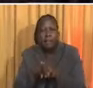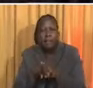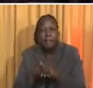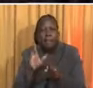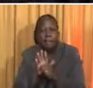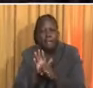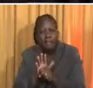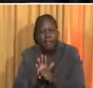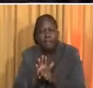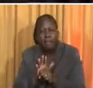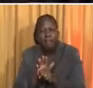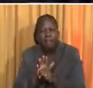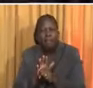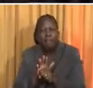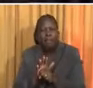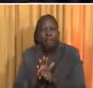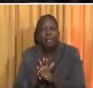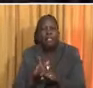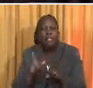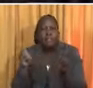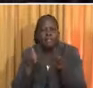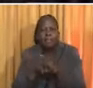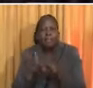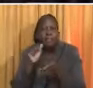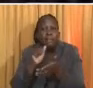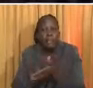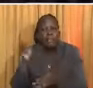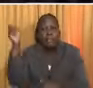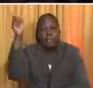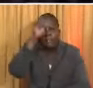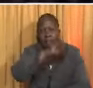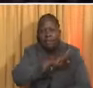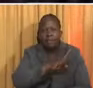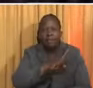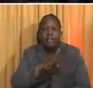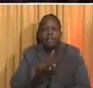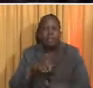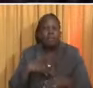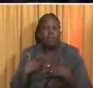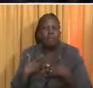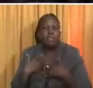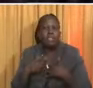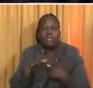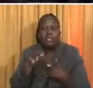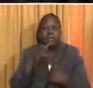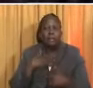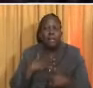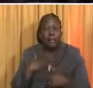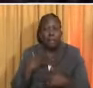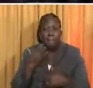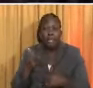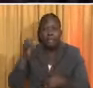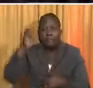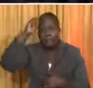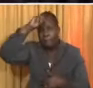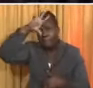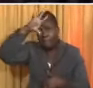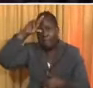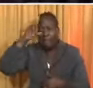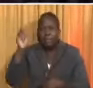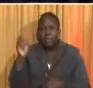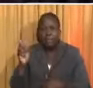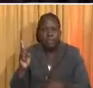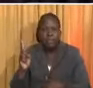of Kenya. It was on that day that, in a move that took many by surprise, the president and his